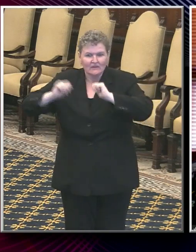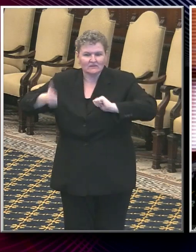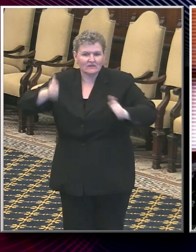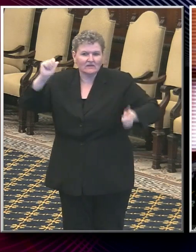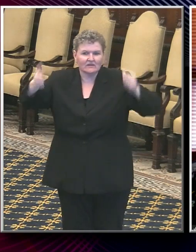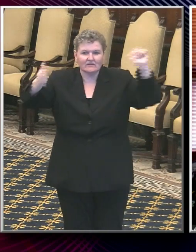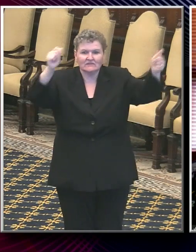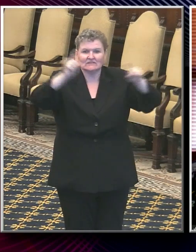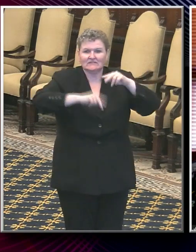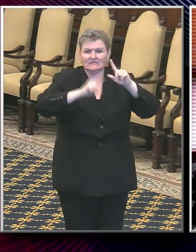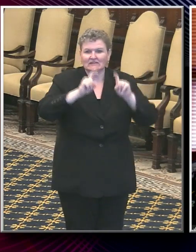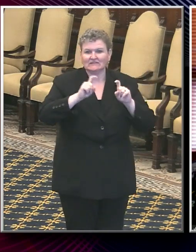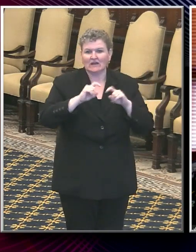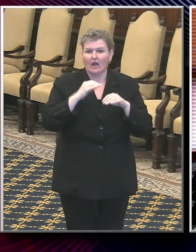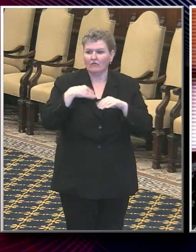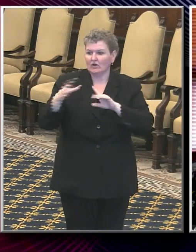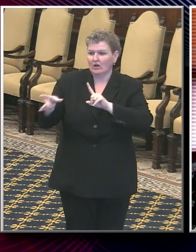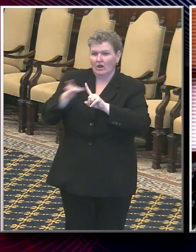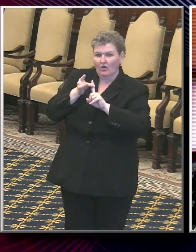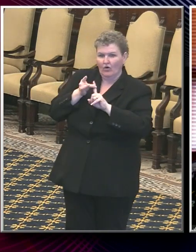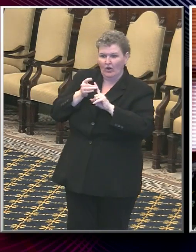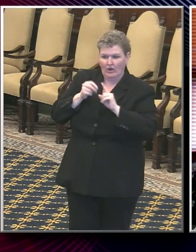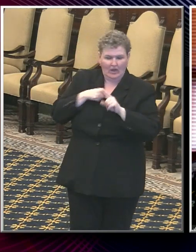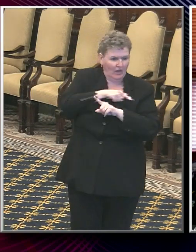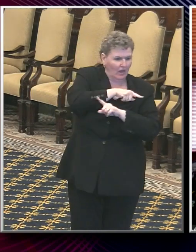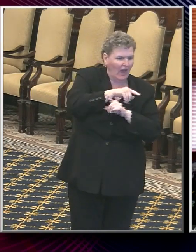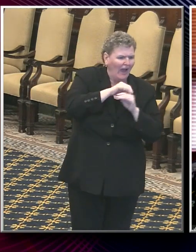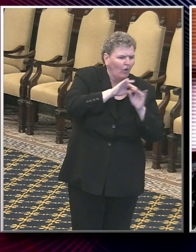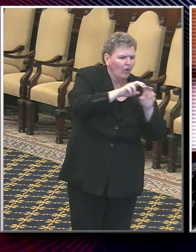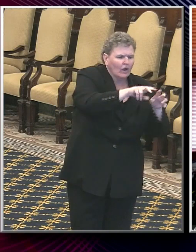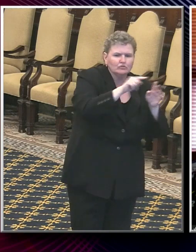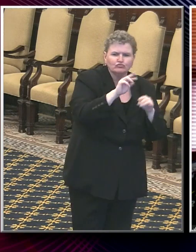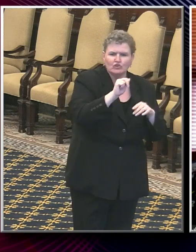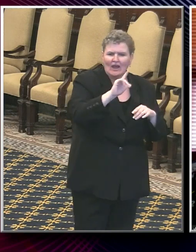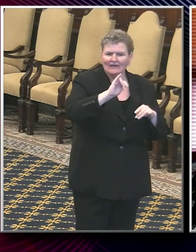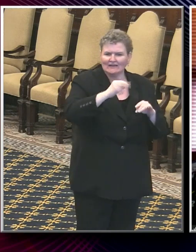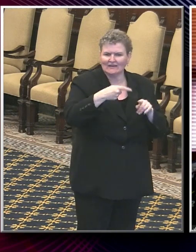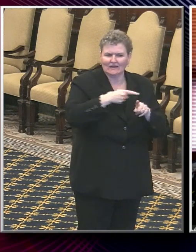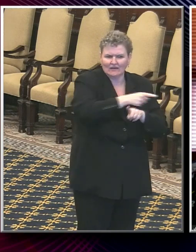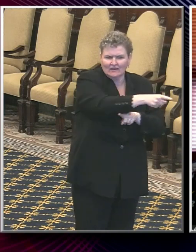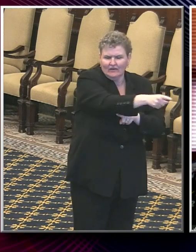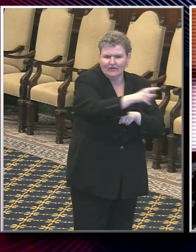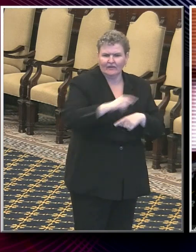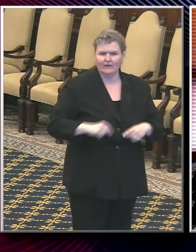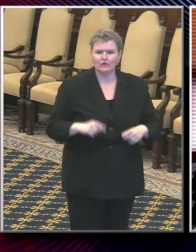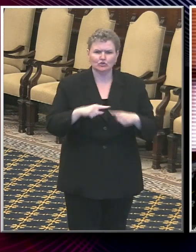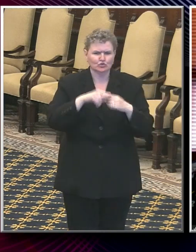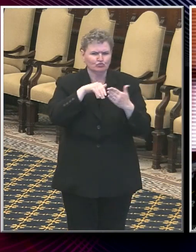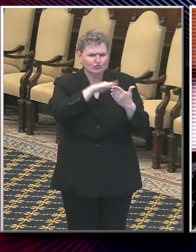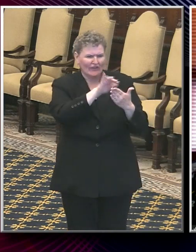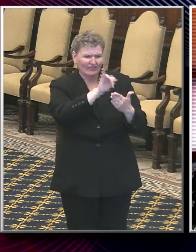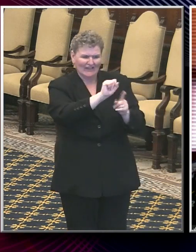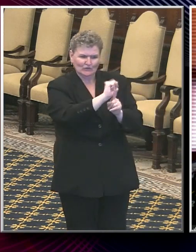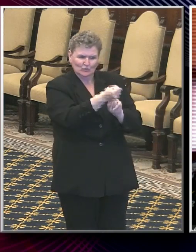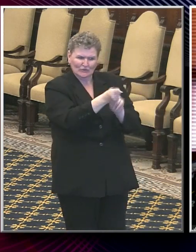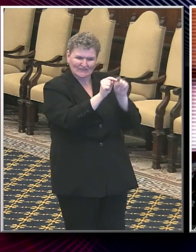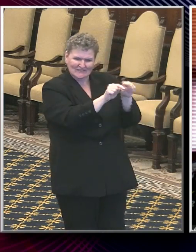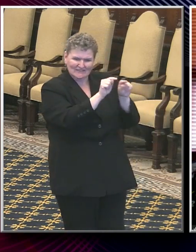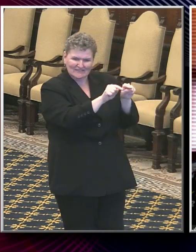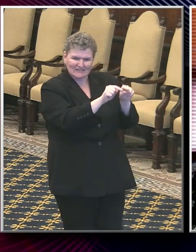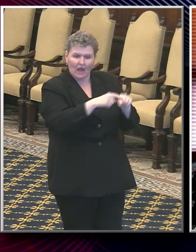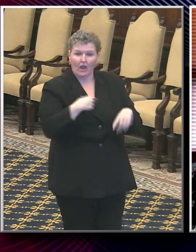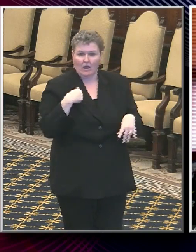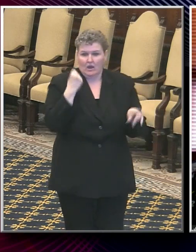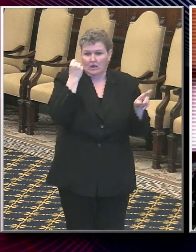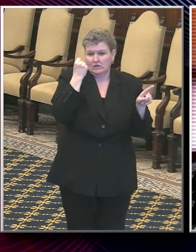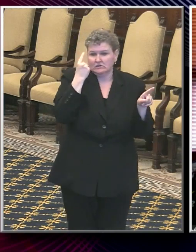tracing, which will be the real way to address this situation. But let me say, I have never worked with a public official, a